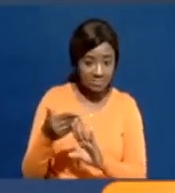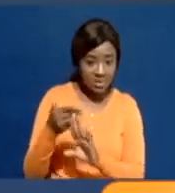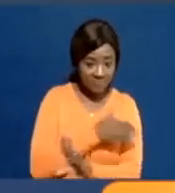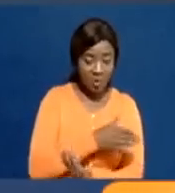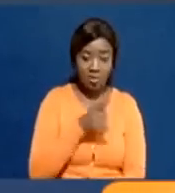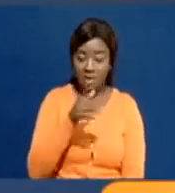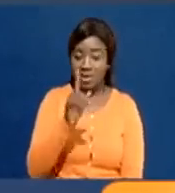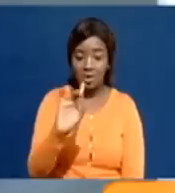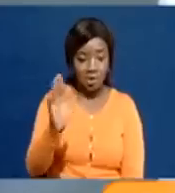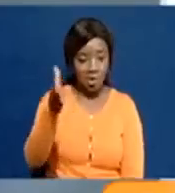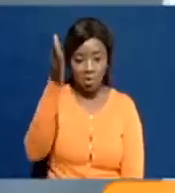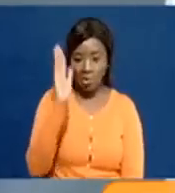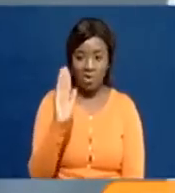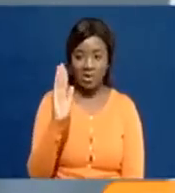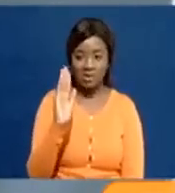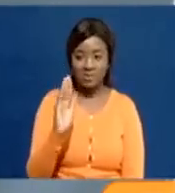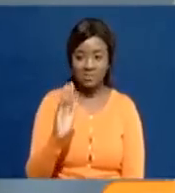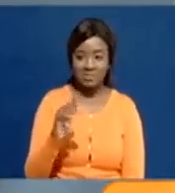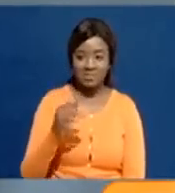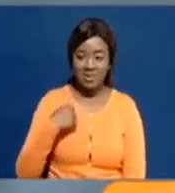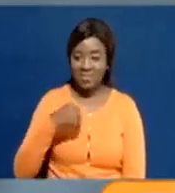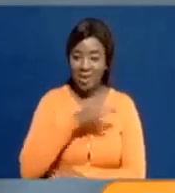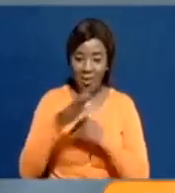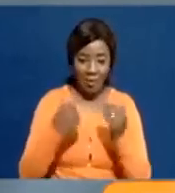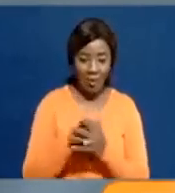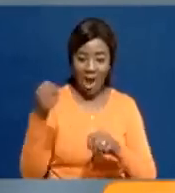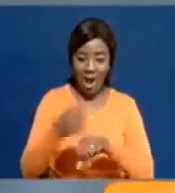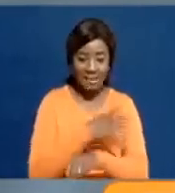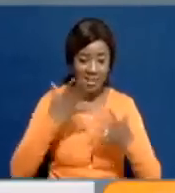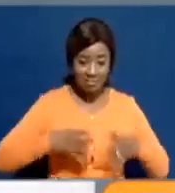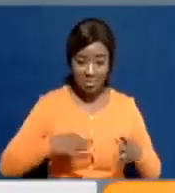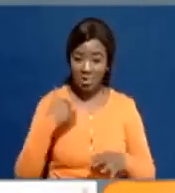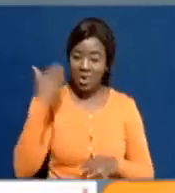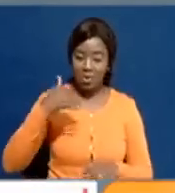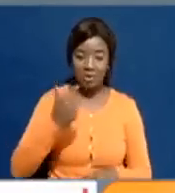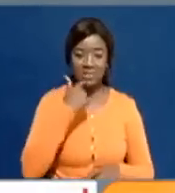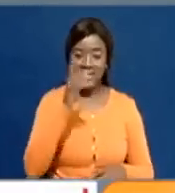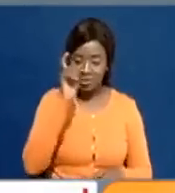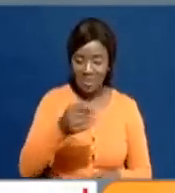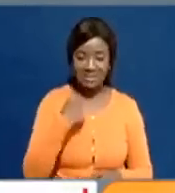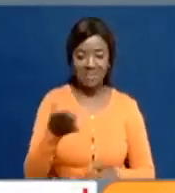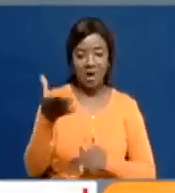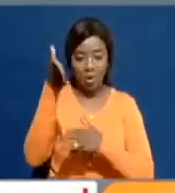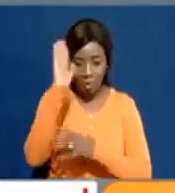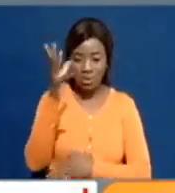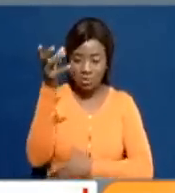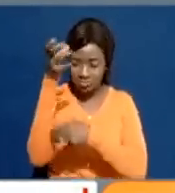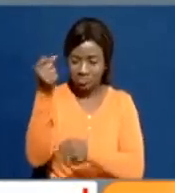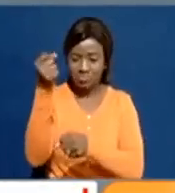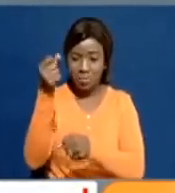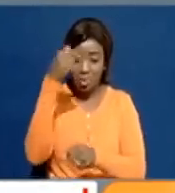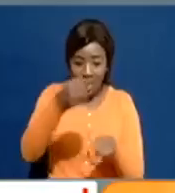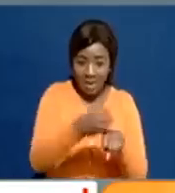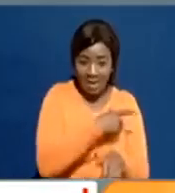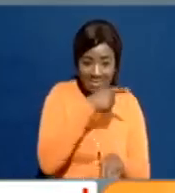God. I always tell all cancer warriors that there has to be a God you're hanging on to. When you have a beast as big as cancer,